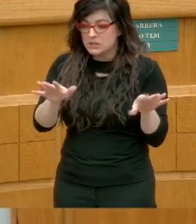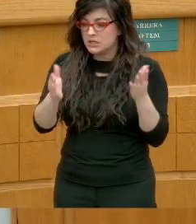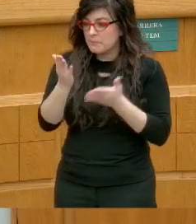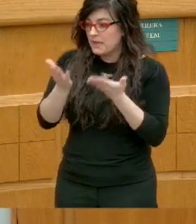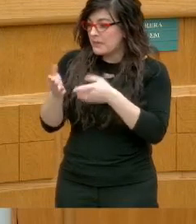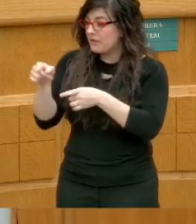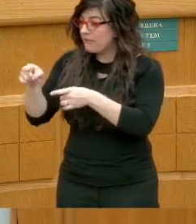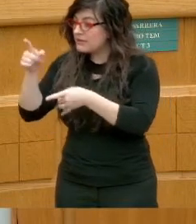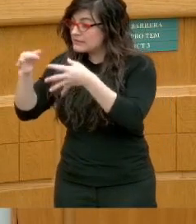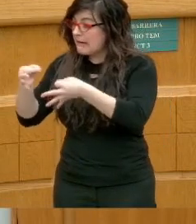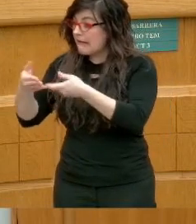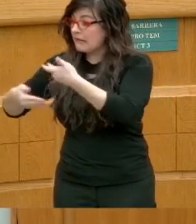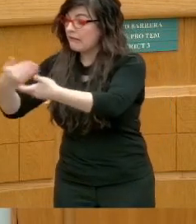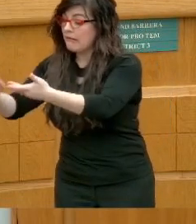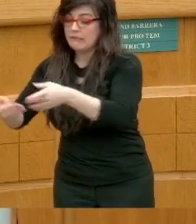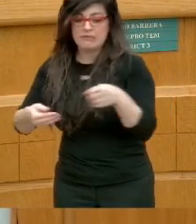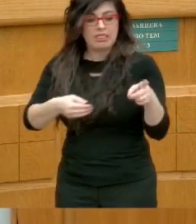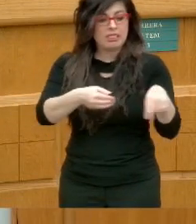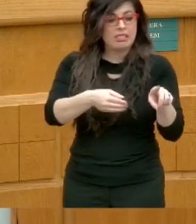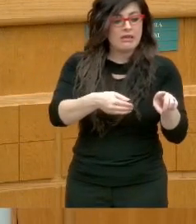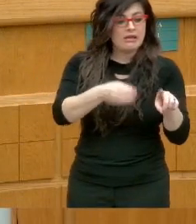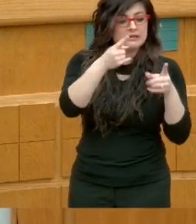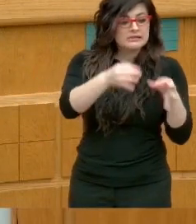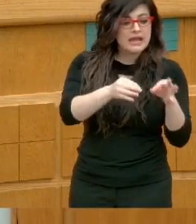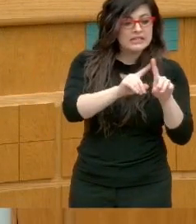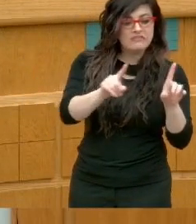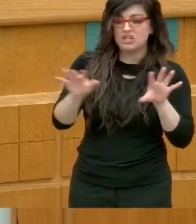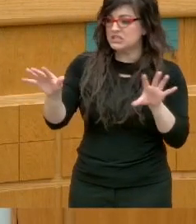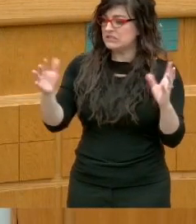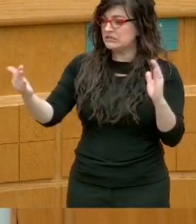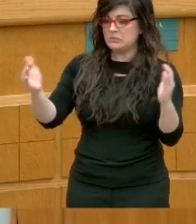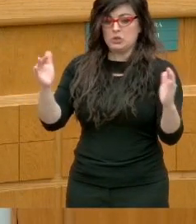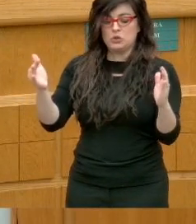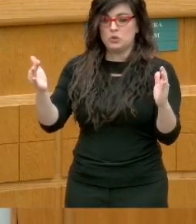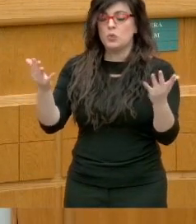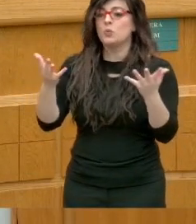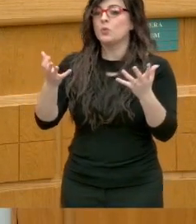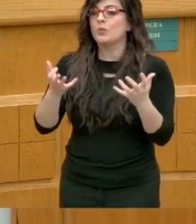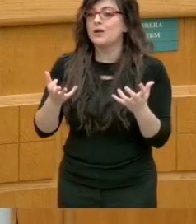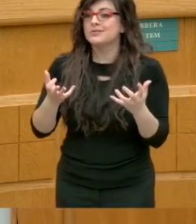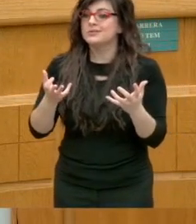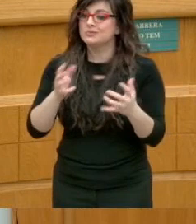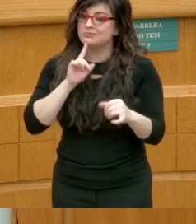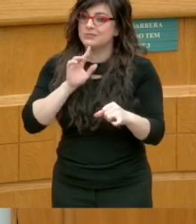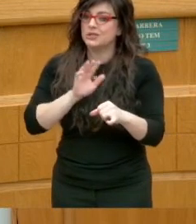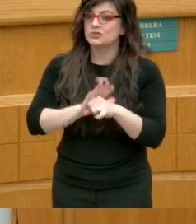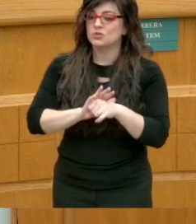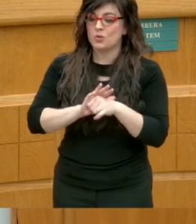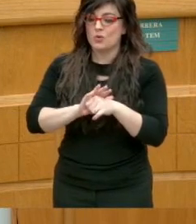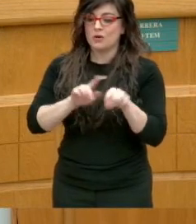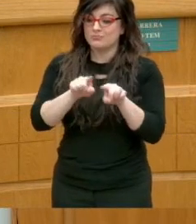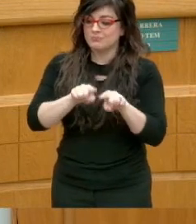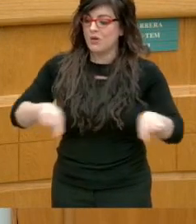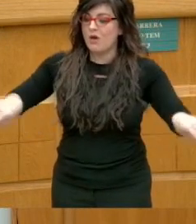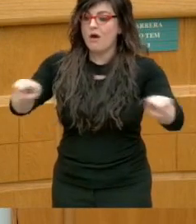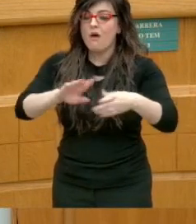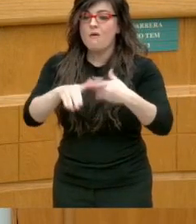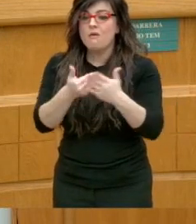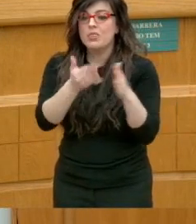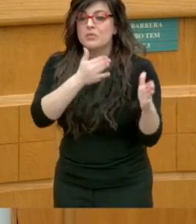another did? And make sure that all those plans are appropriately reflective of some of the protocol we should put in place. That